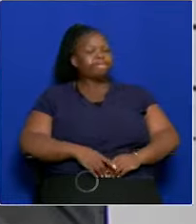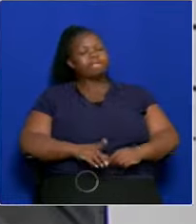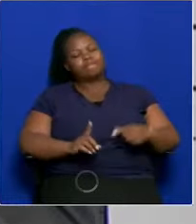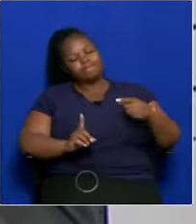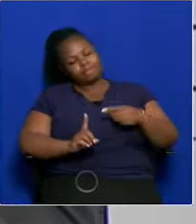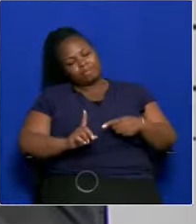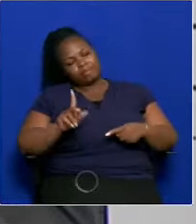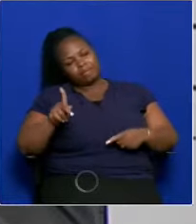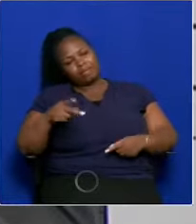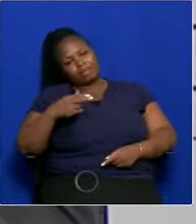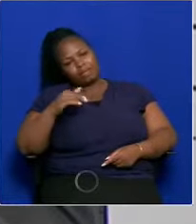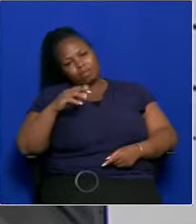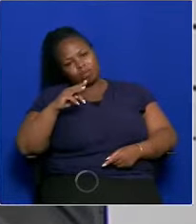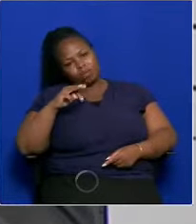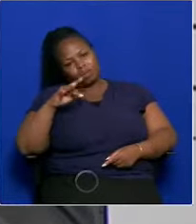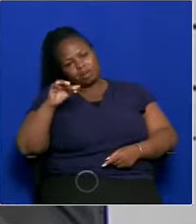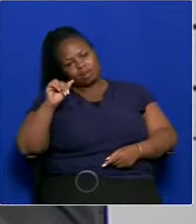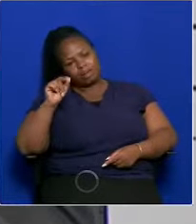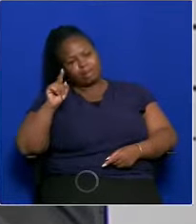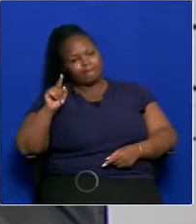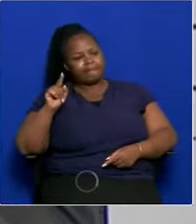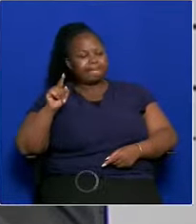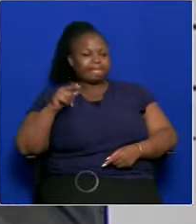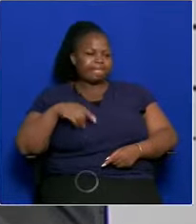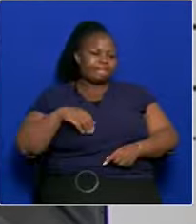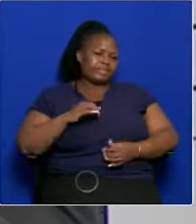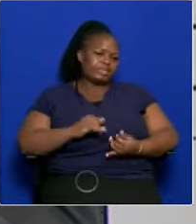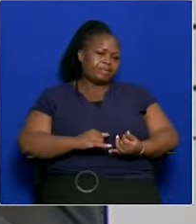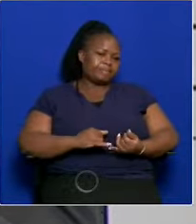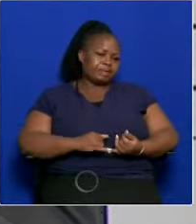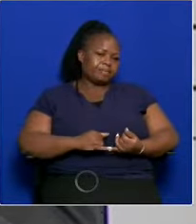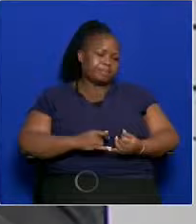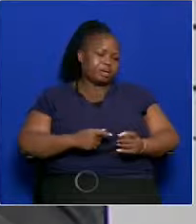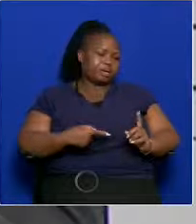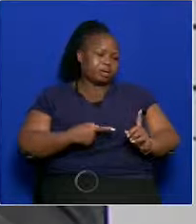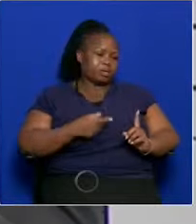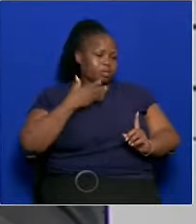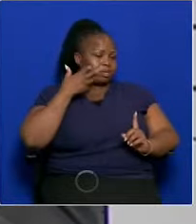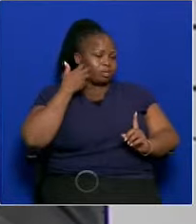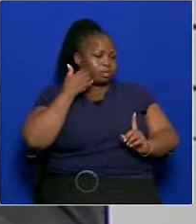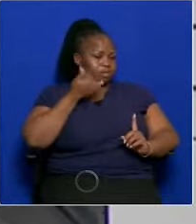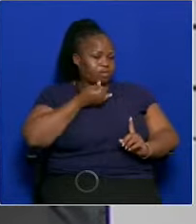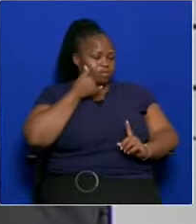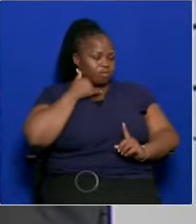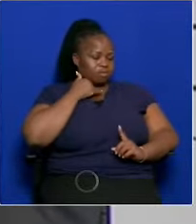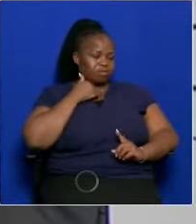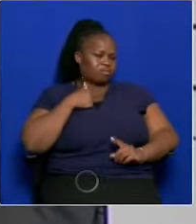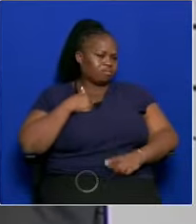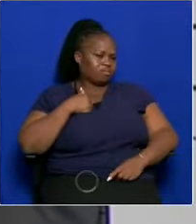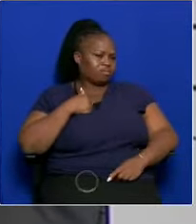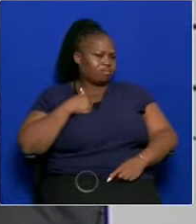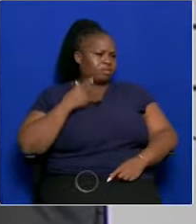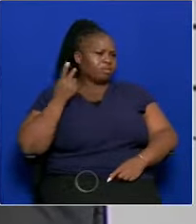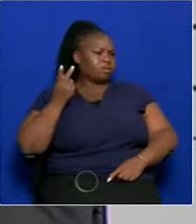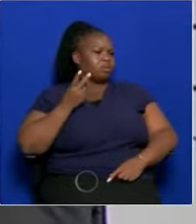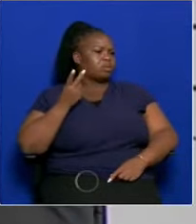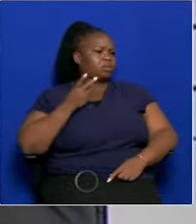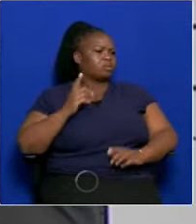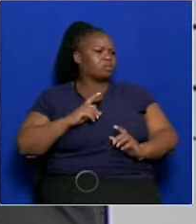September when Mr. Matlala phoned me. I also heard the commissioner